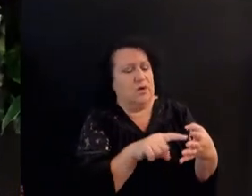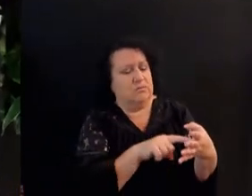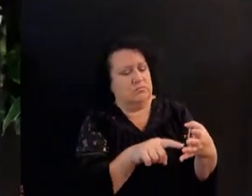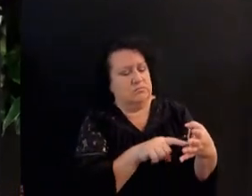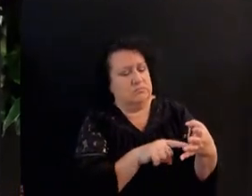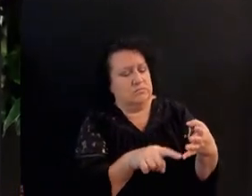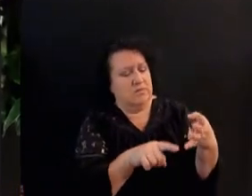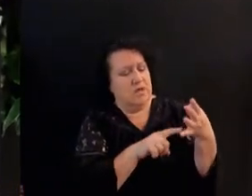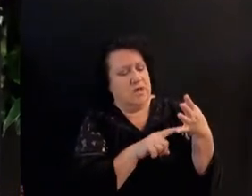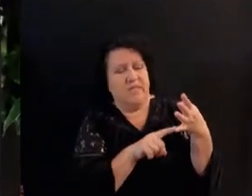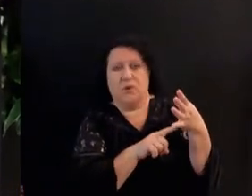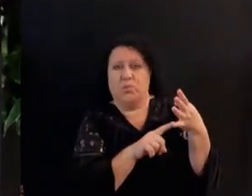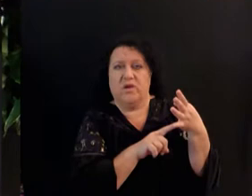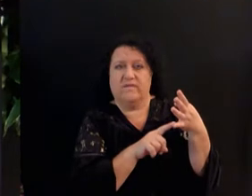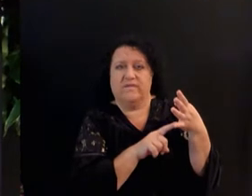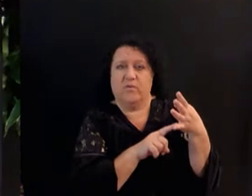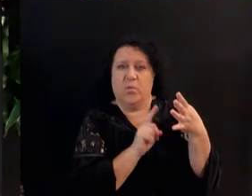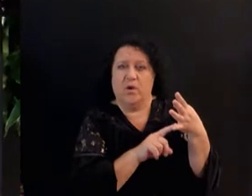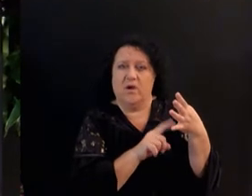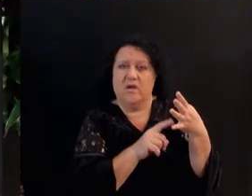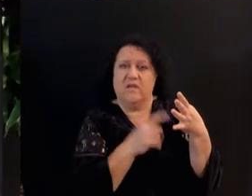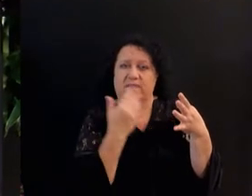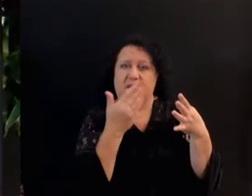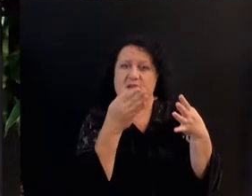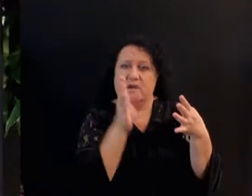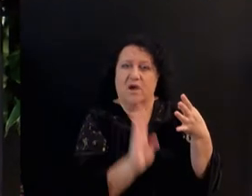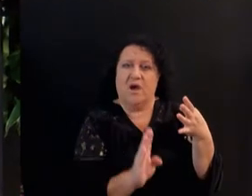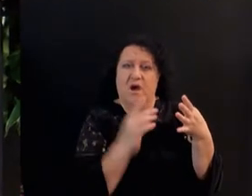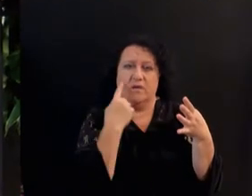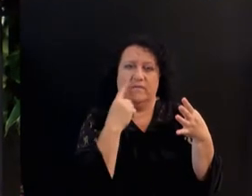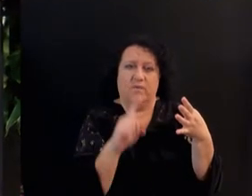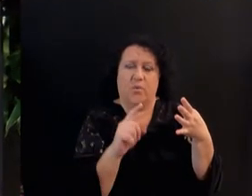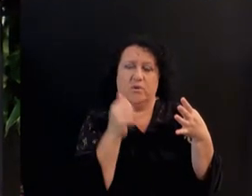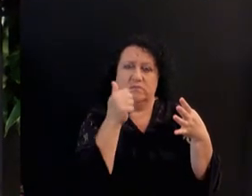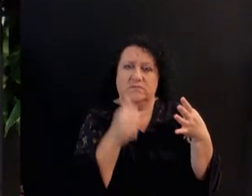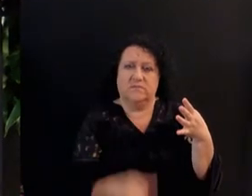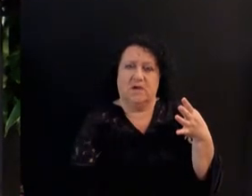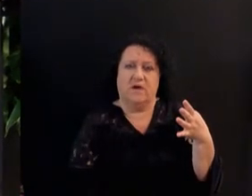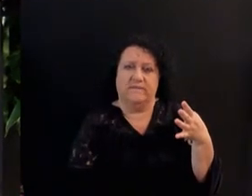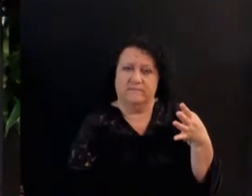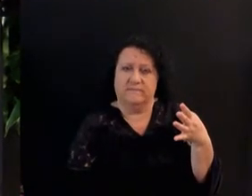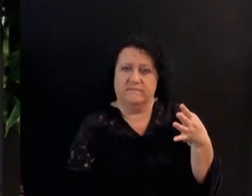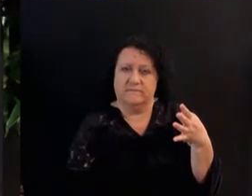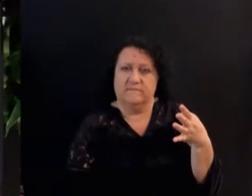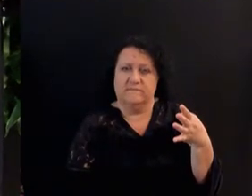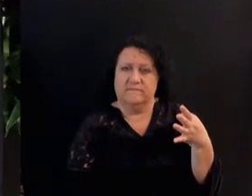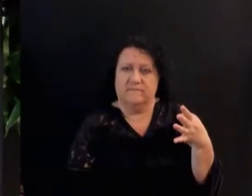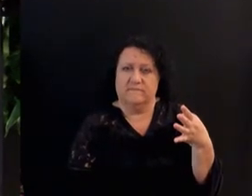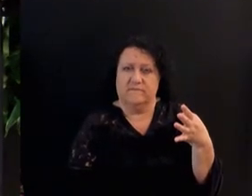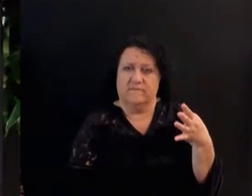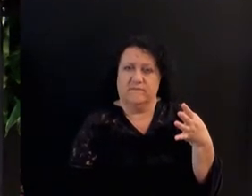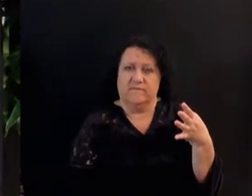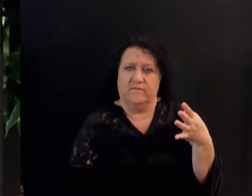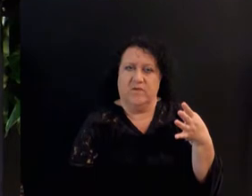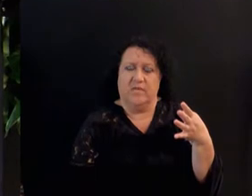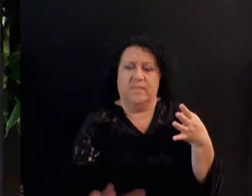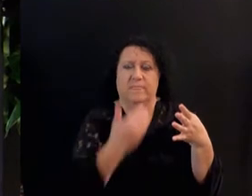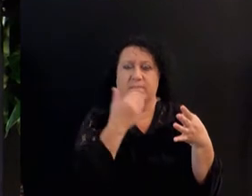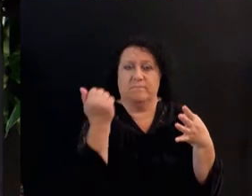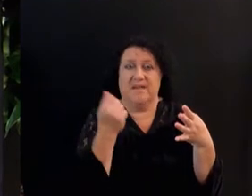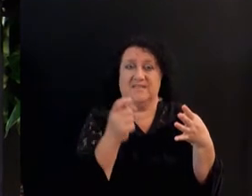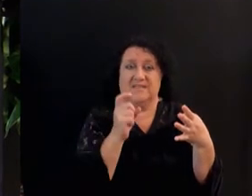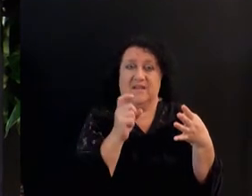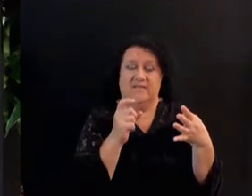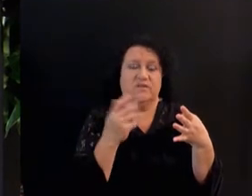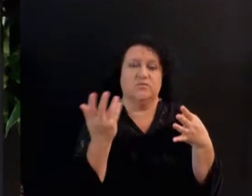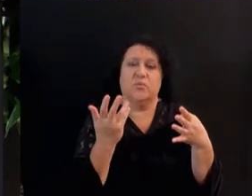God for God's self. The greatest gift is actually the giver. And that's going to lead us right